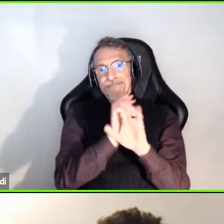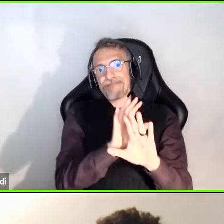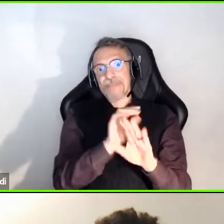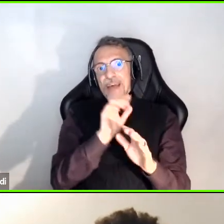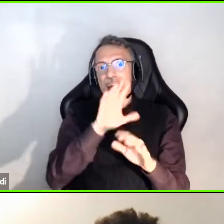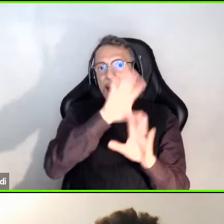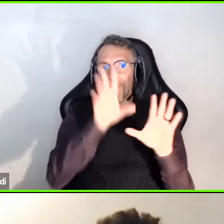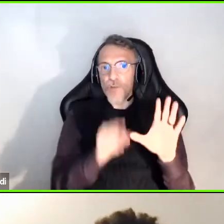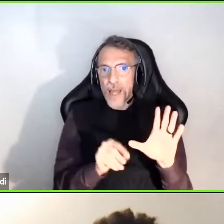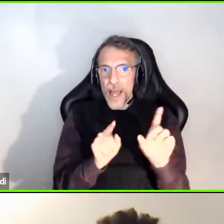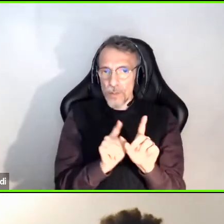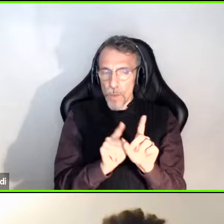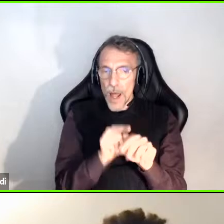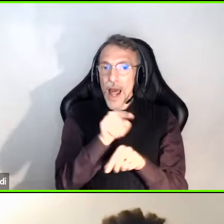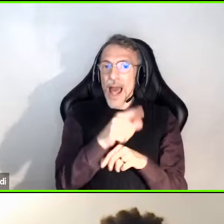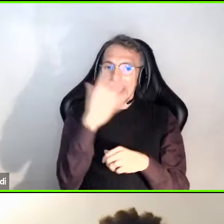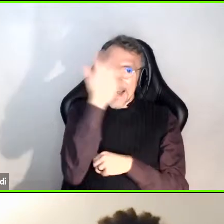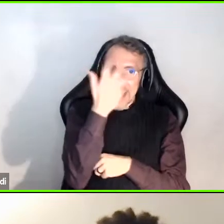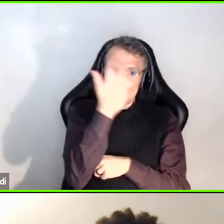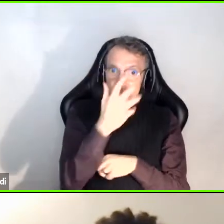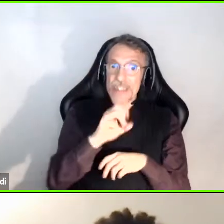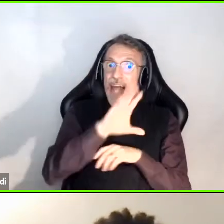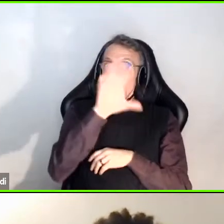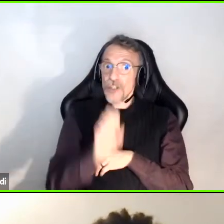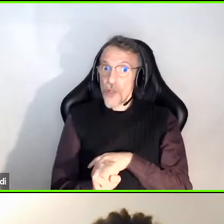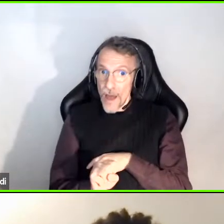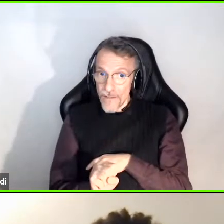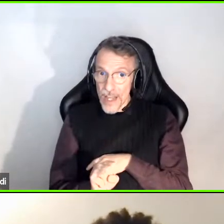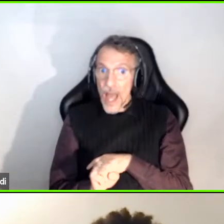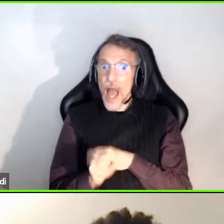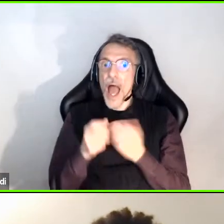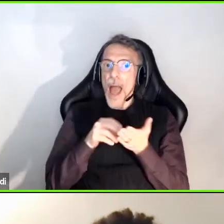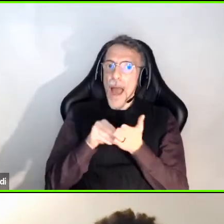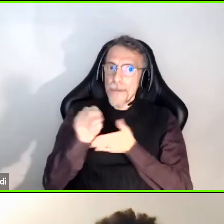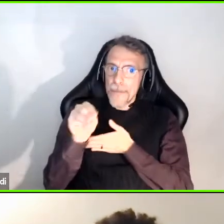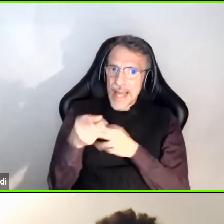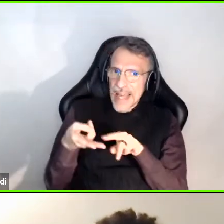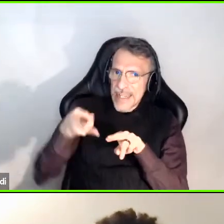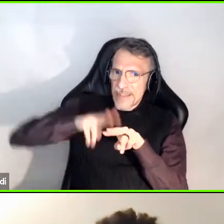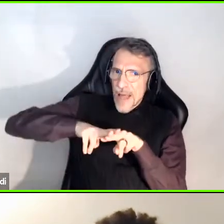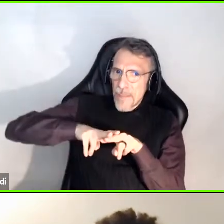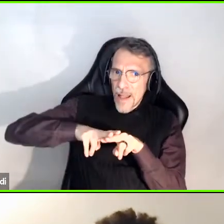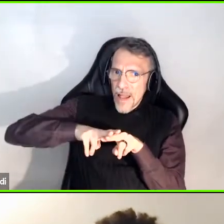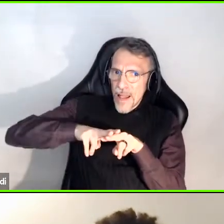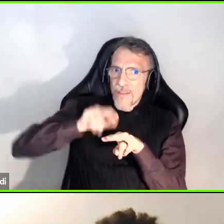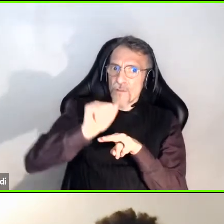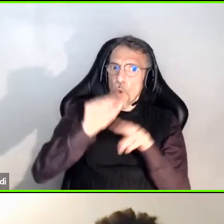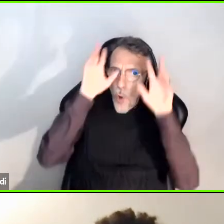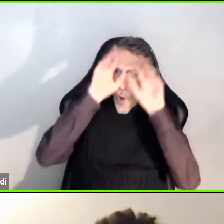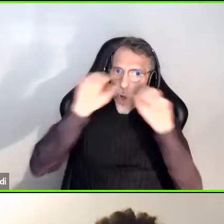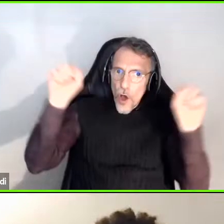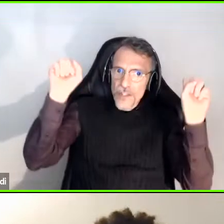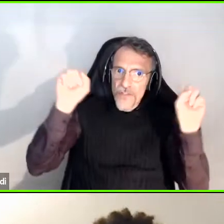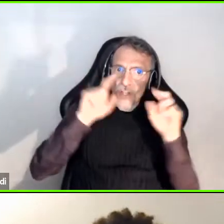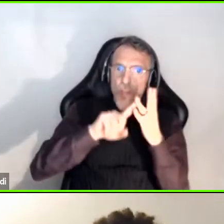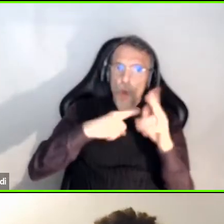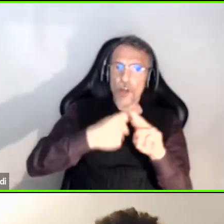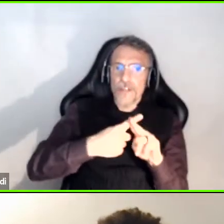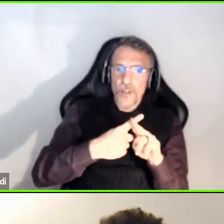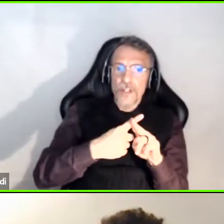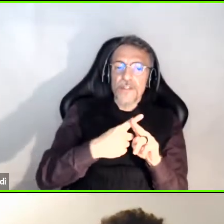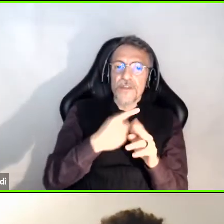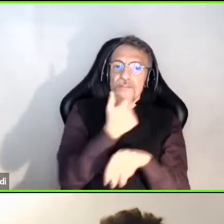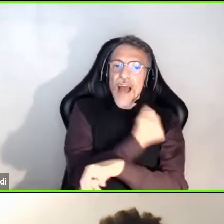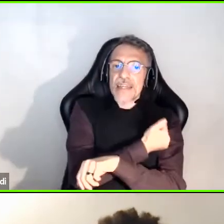Particularly considering the fact that countries like South Africa, for example, are paying double for the Oxford vaccine compared